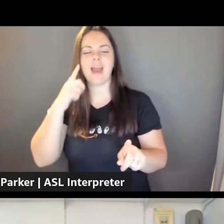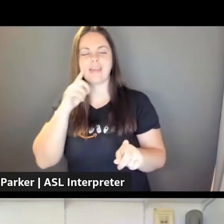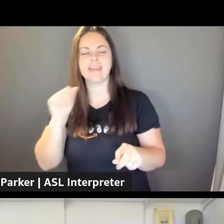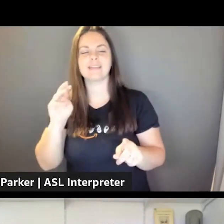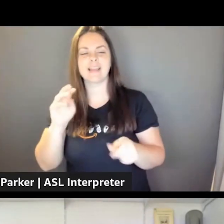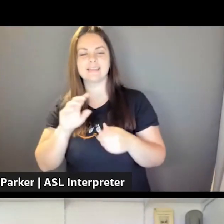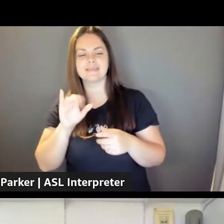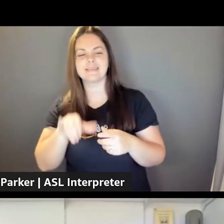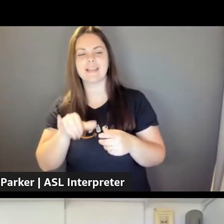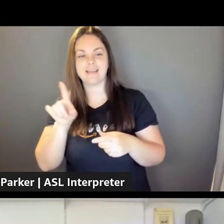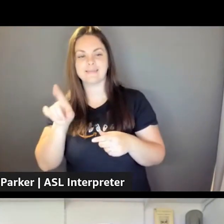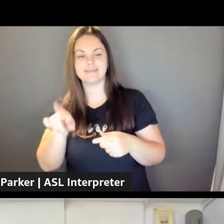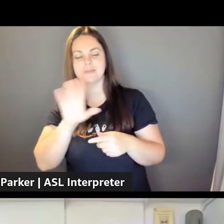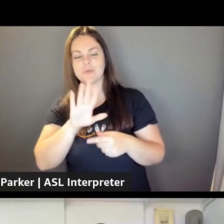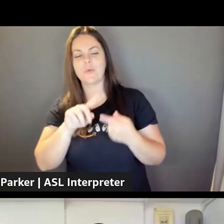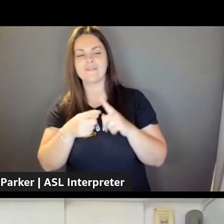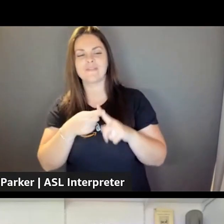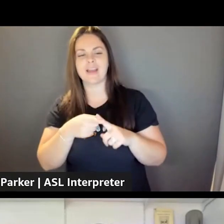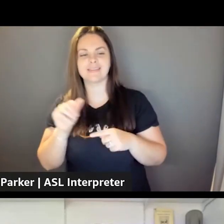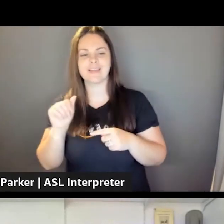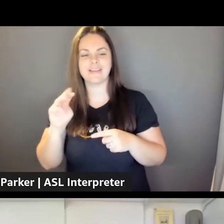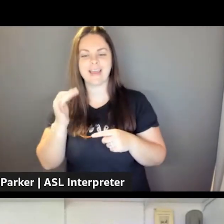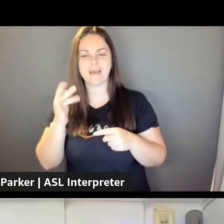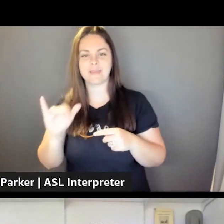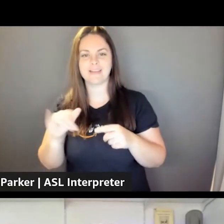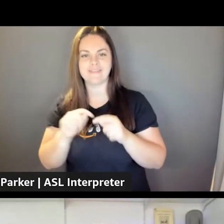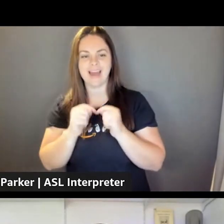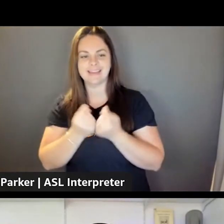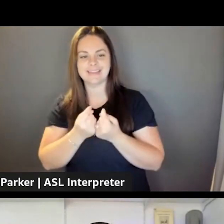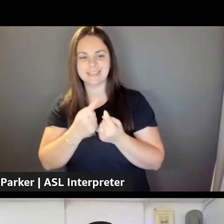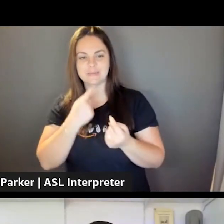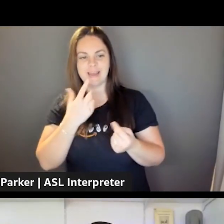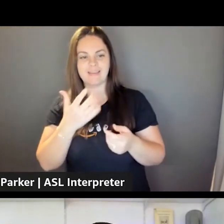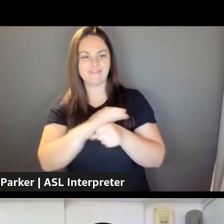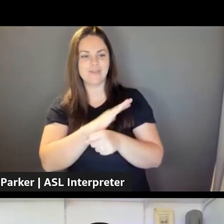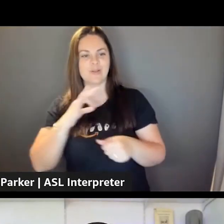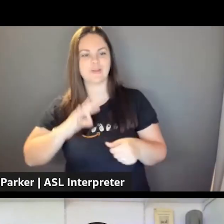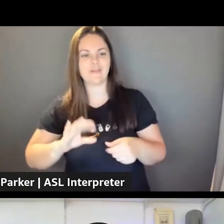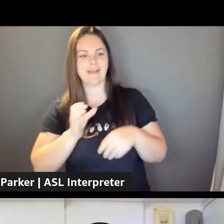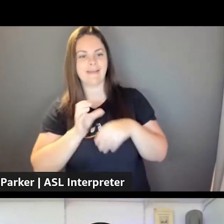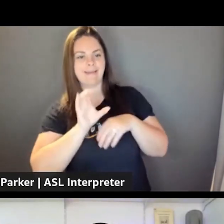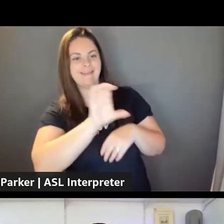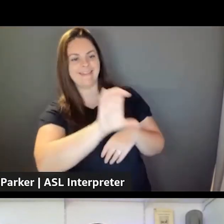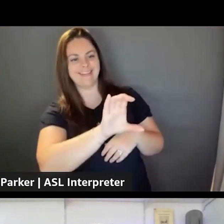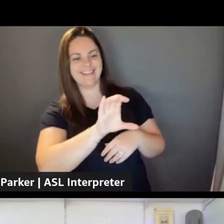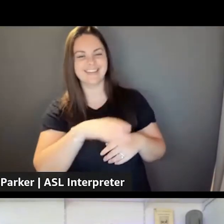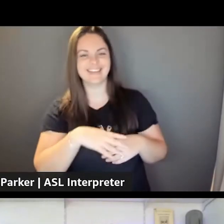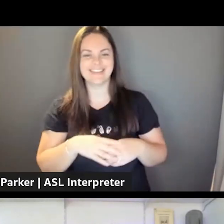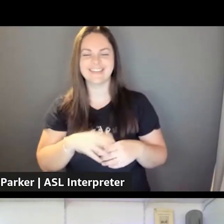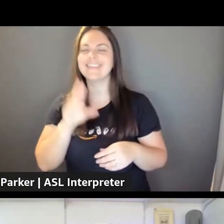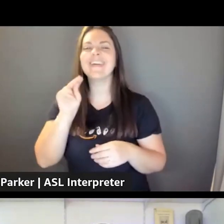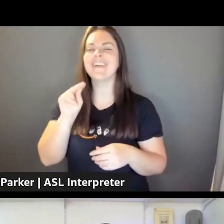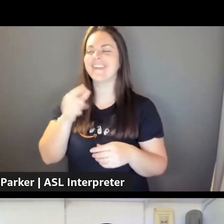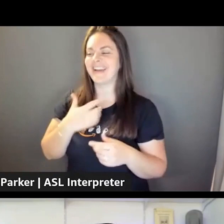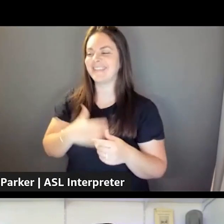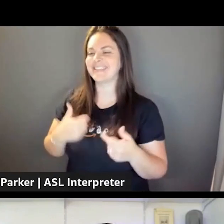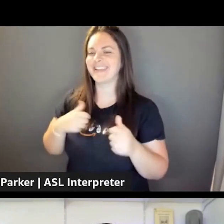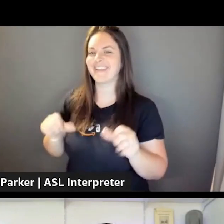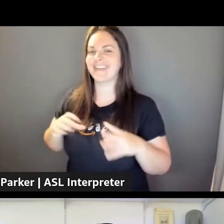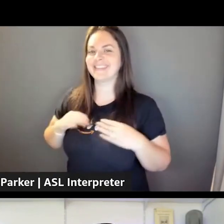for full credit. all the innovations with CDK. I wish I could take all the credit, but it is a team